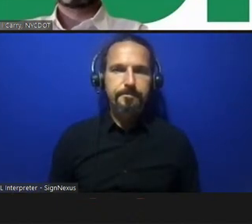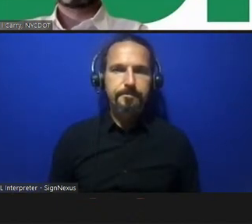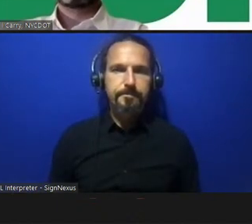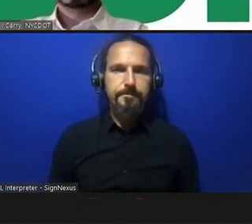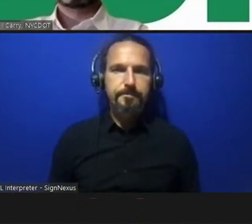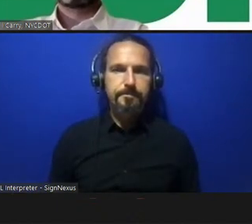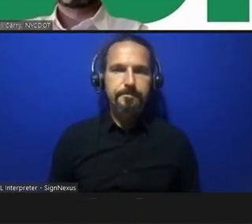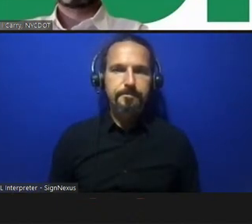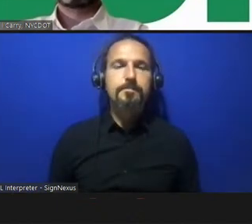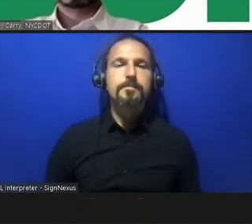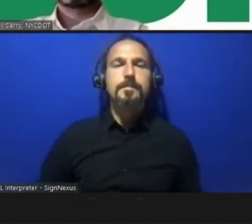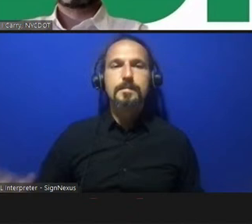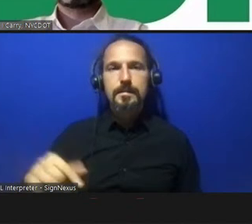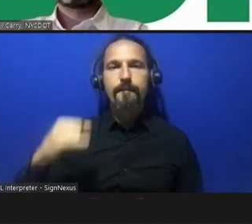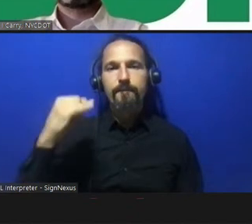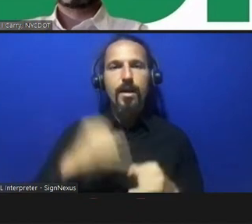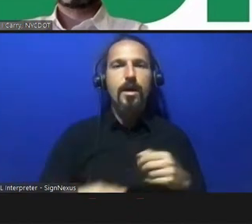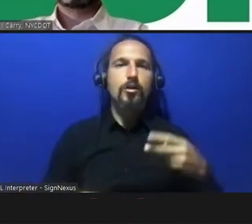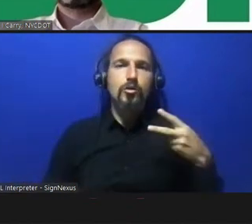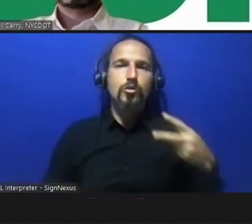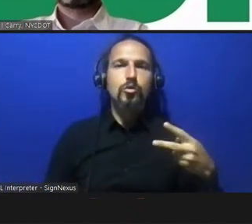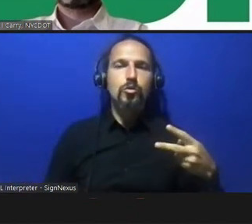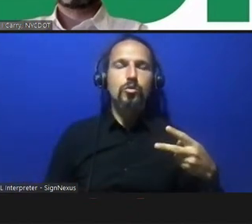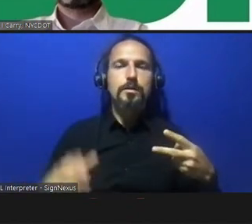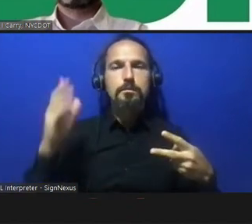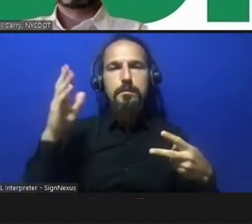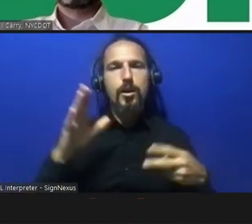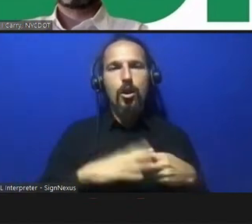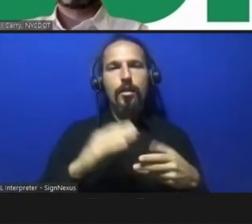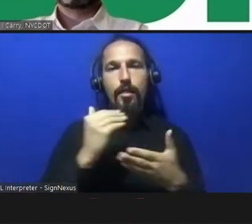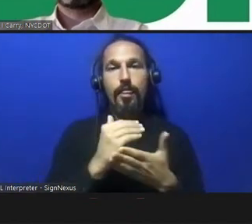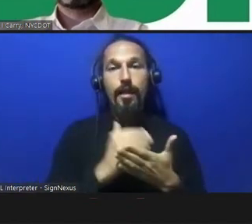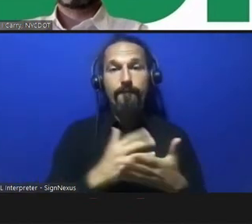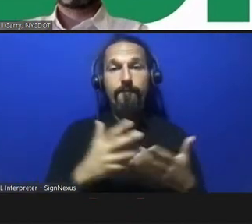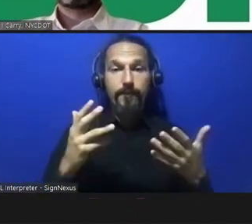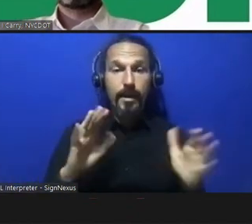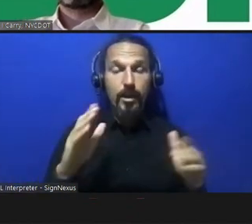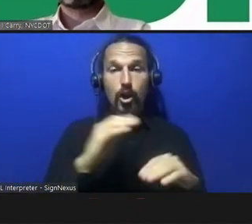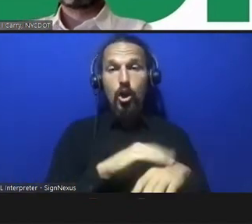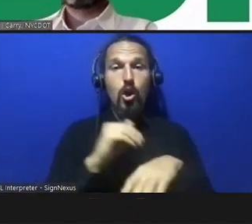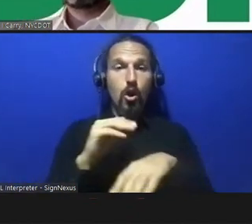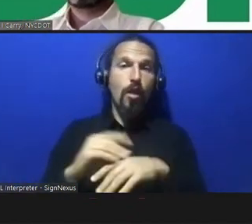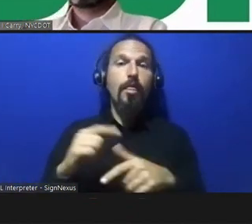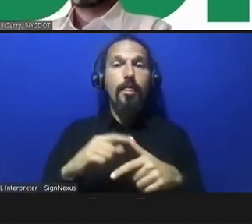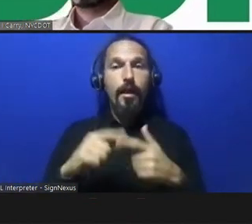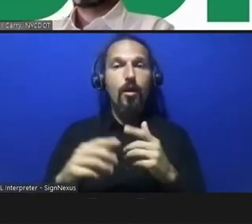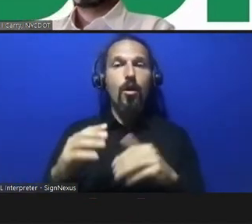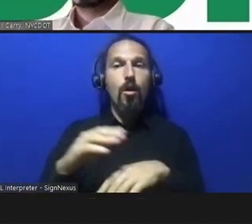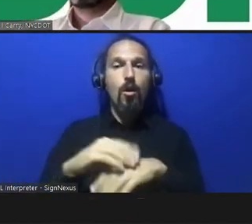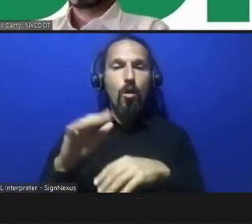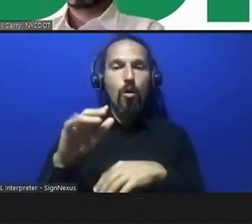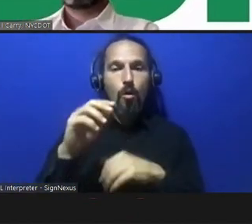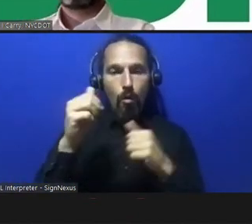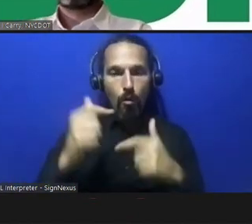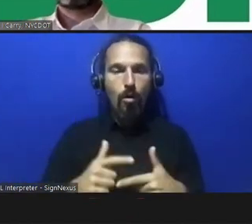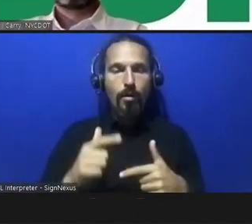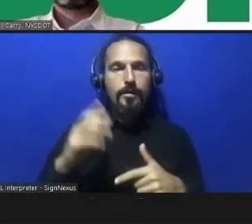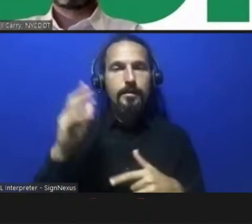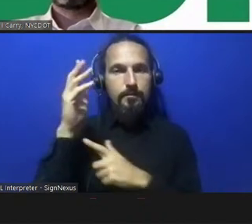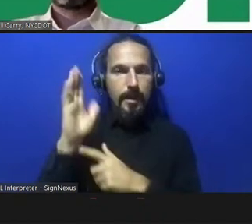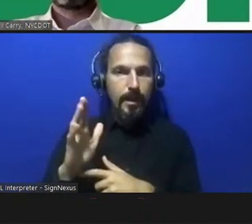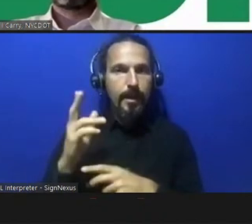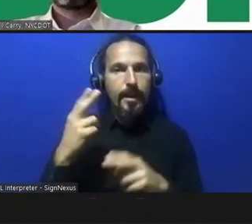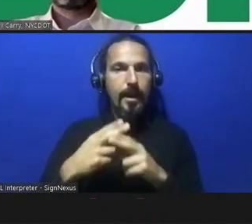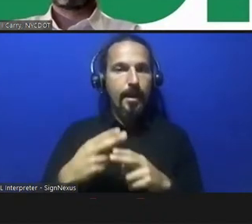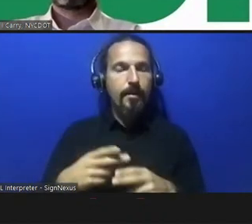we've reached the final two speakers on the list after they've been called we will call the names of all speakers who